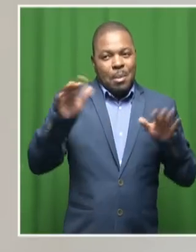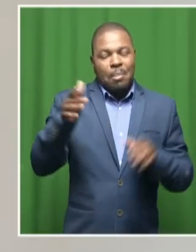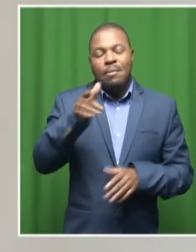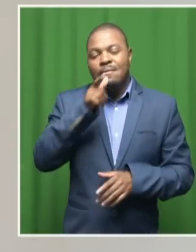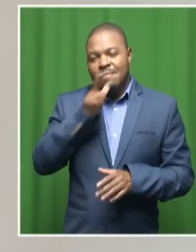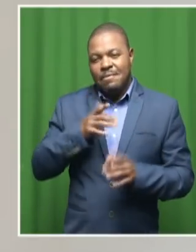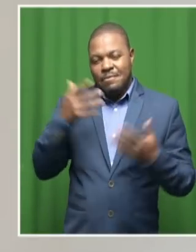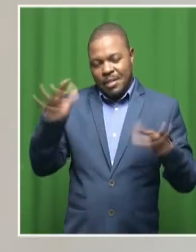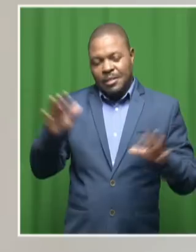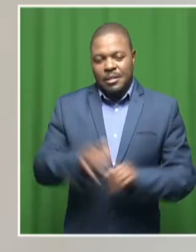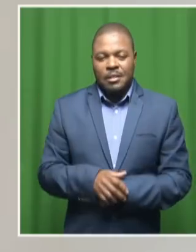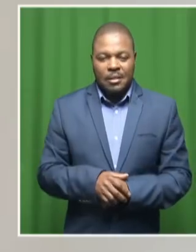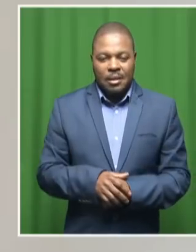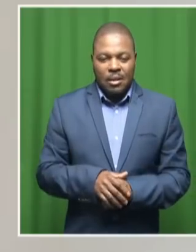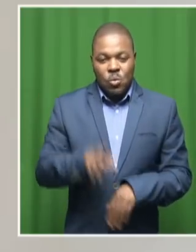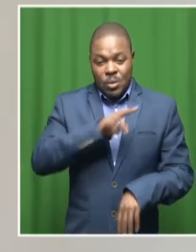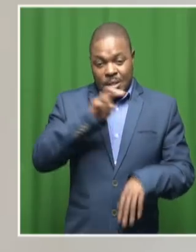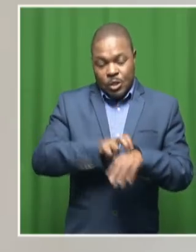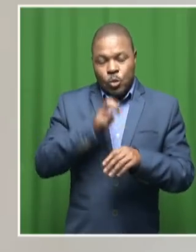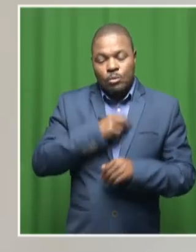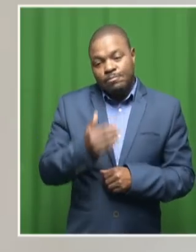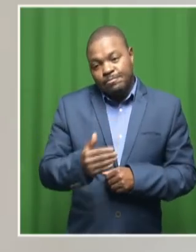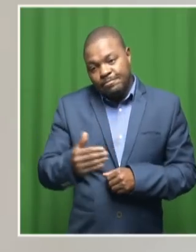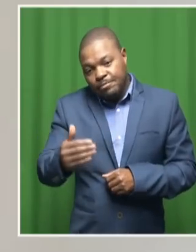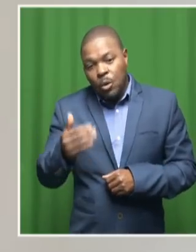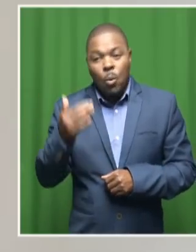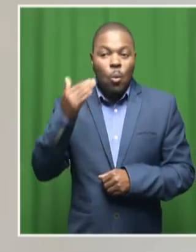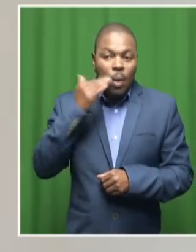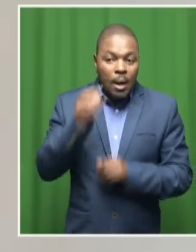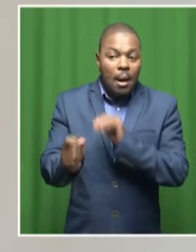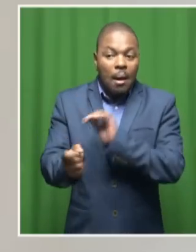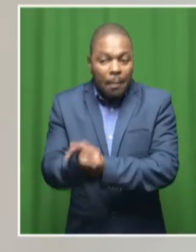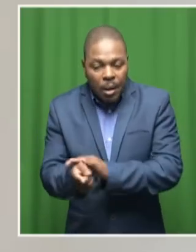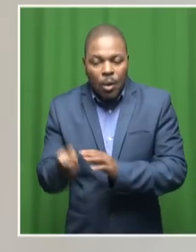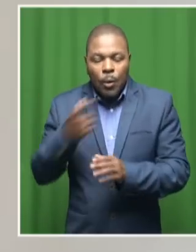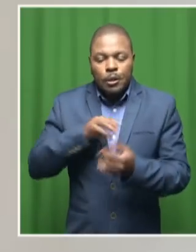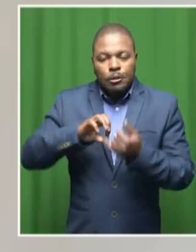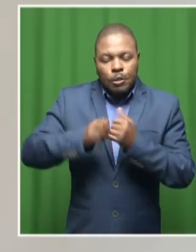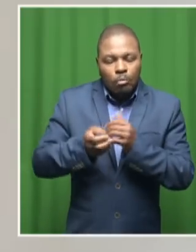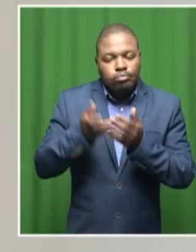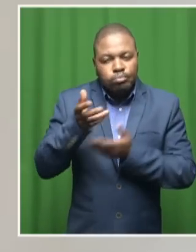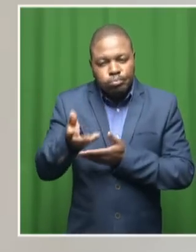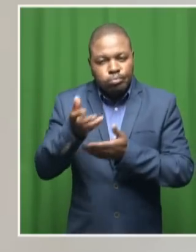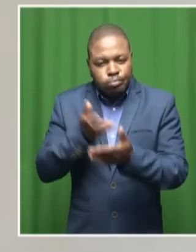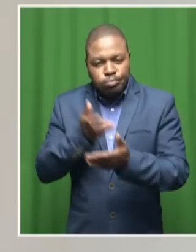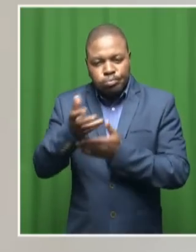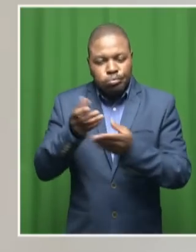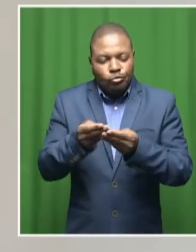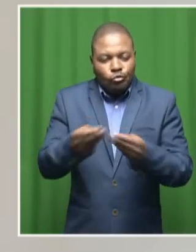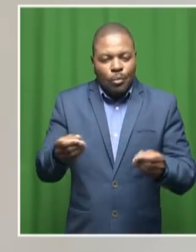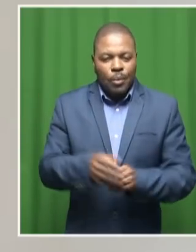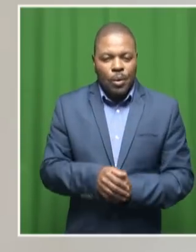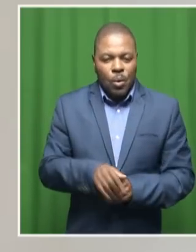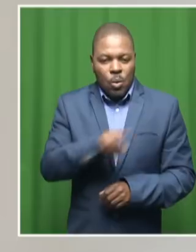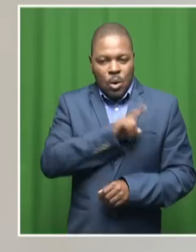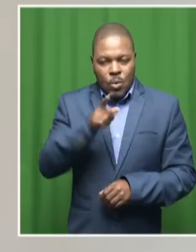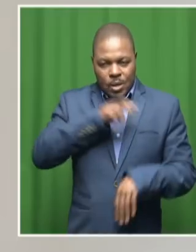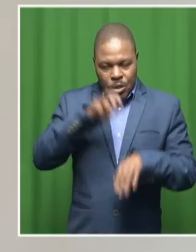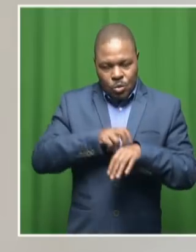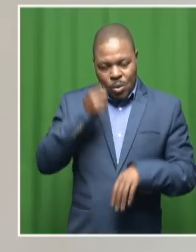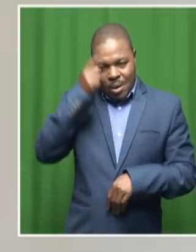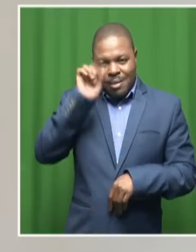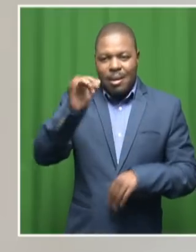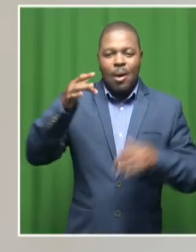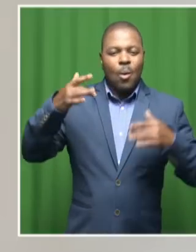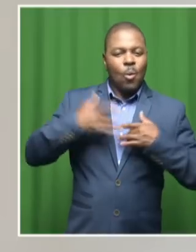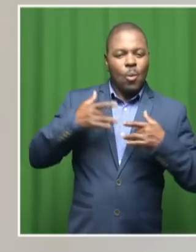indicated, and we will have to deal with them on a case-by-case basis as we understand where people are concerned and what it